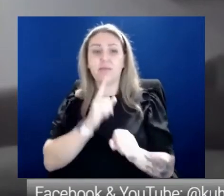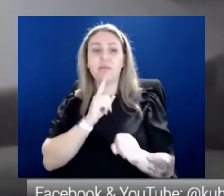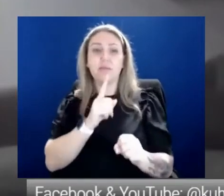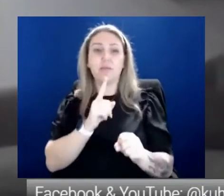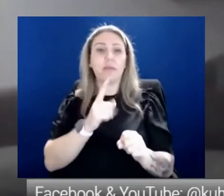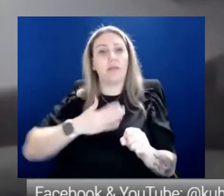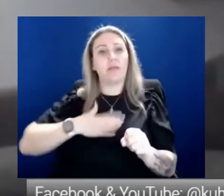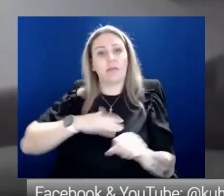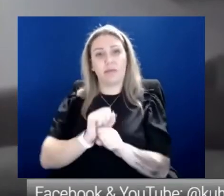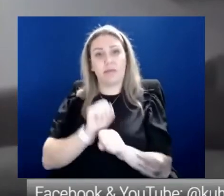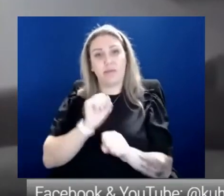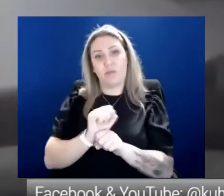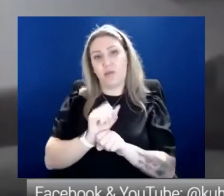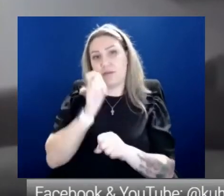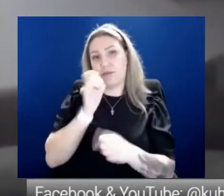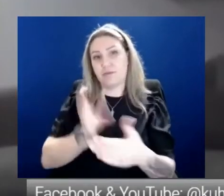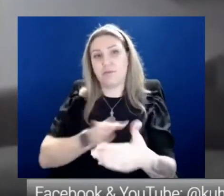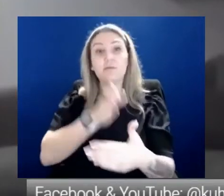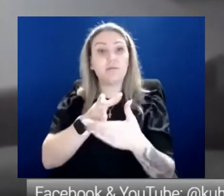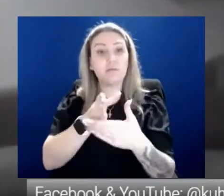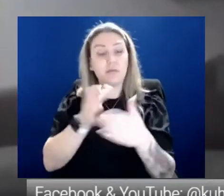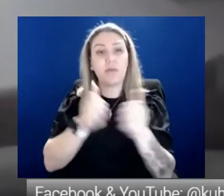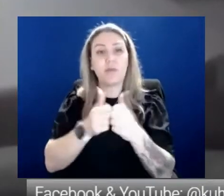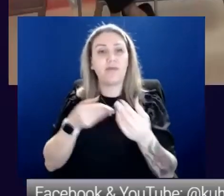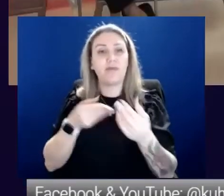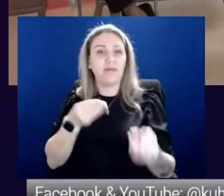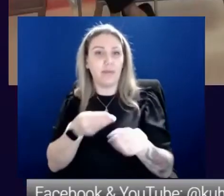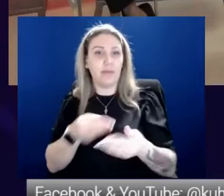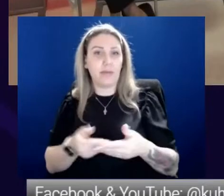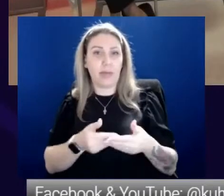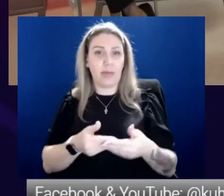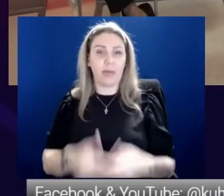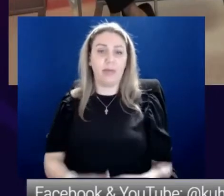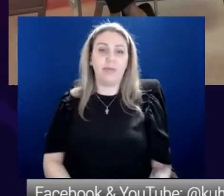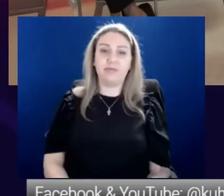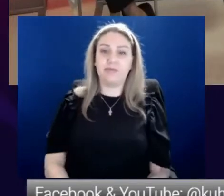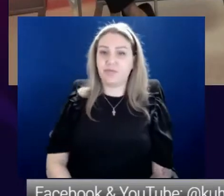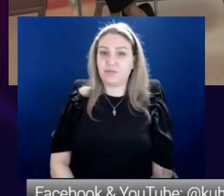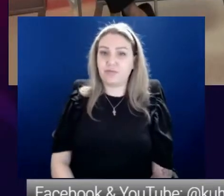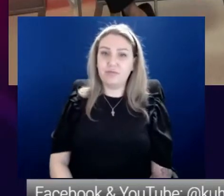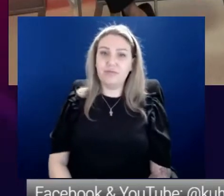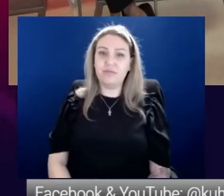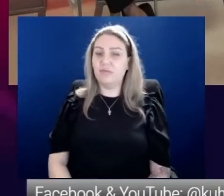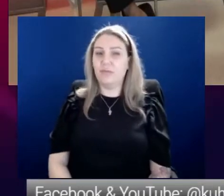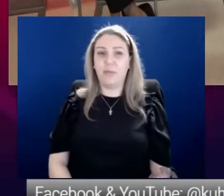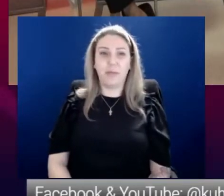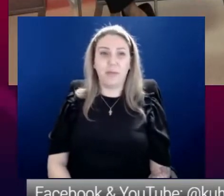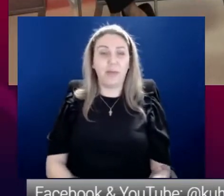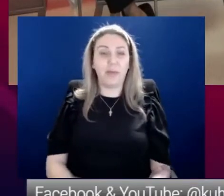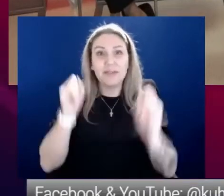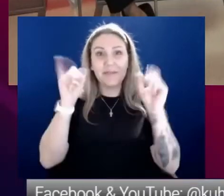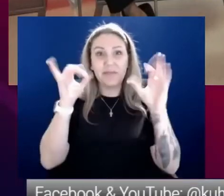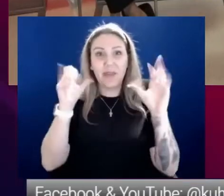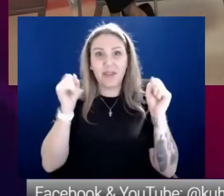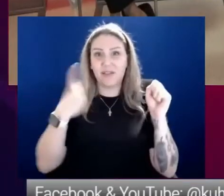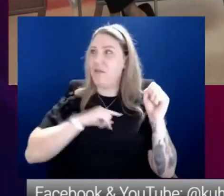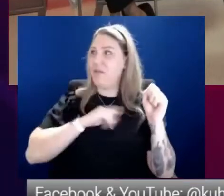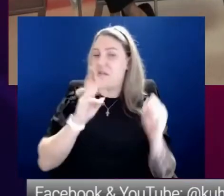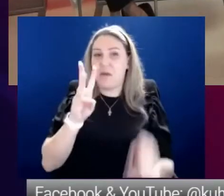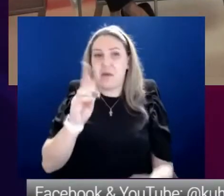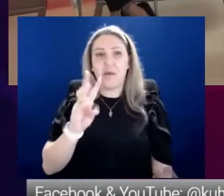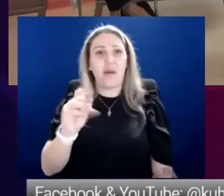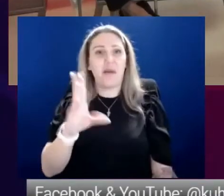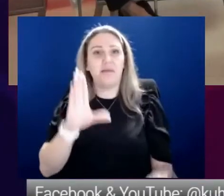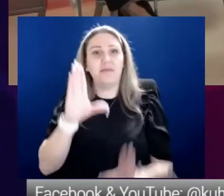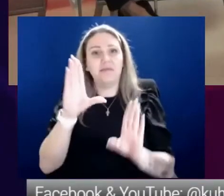work didn't interfere with feeding the baby. That's amazing. We're all like, wow, those are amazing benefits. I